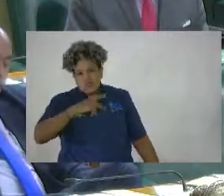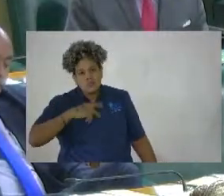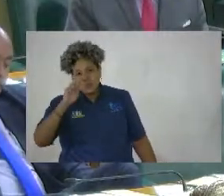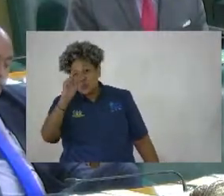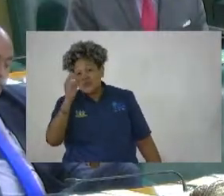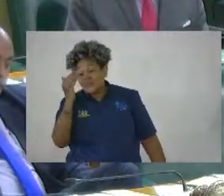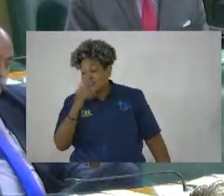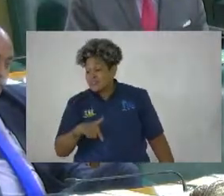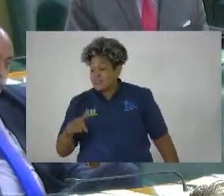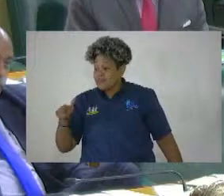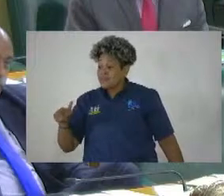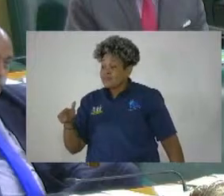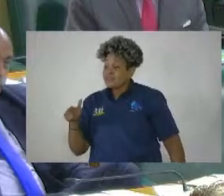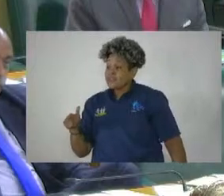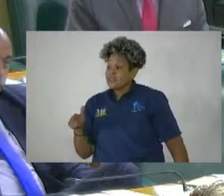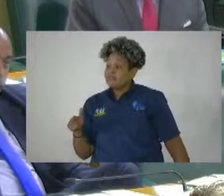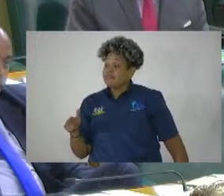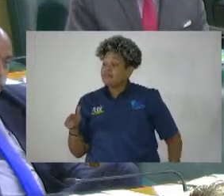Okay, this was just,